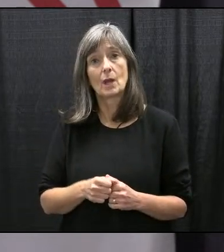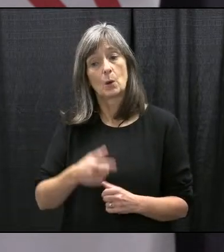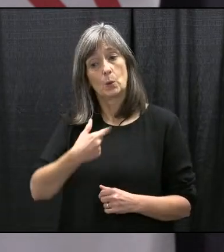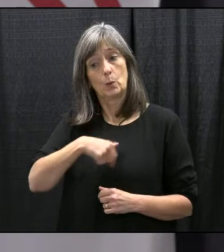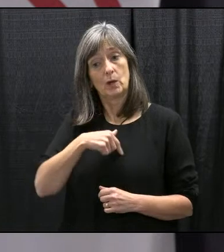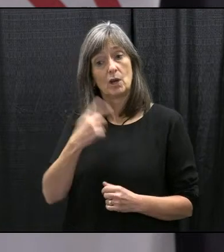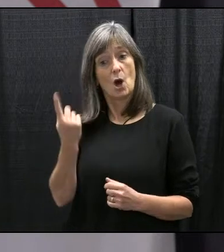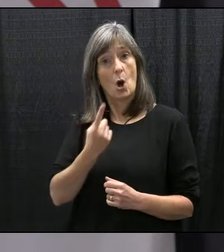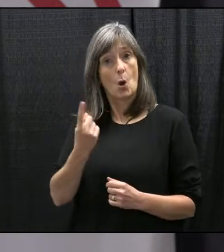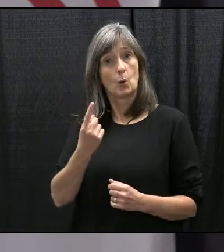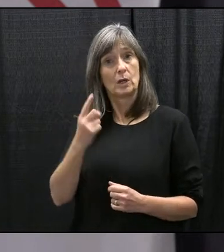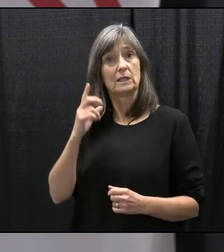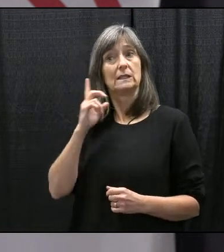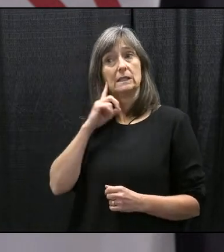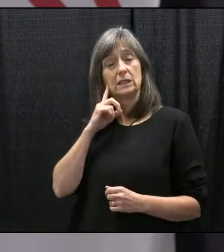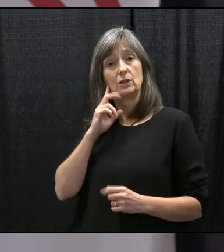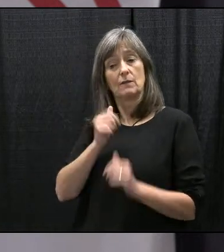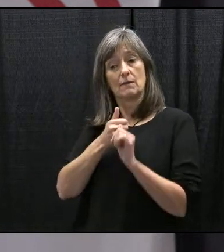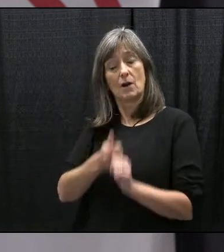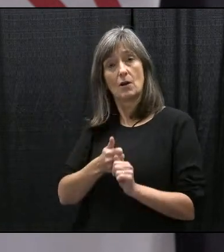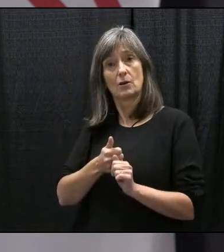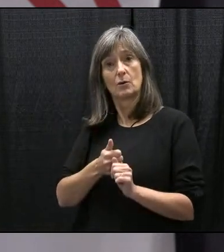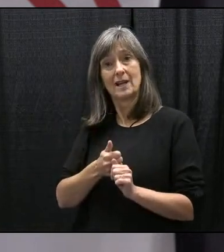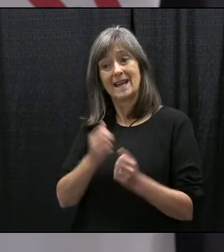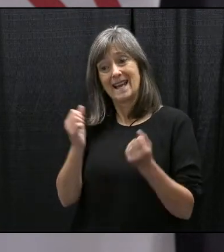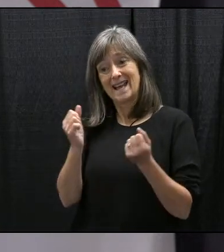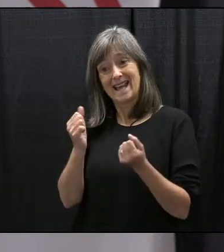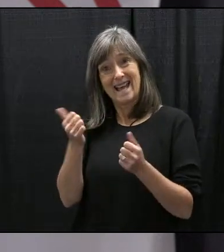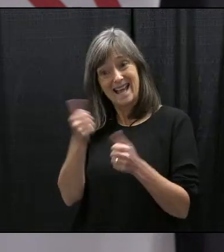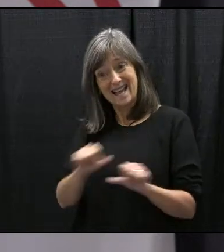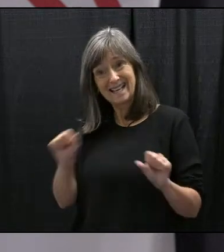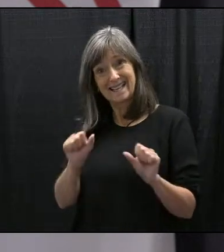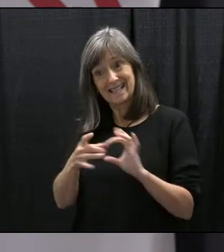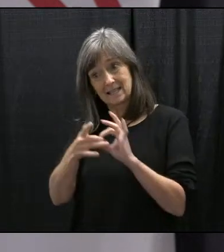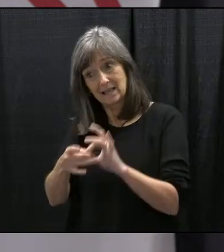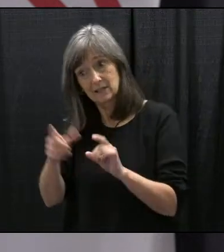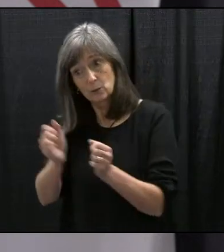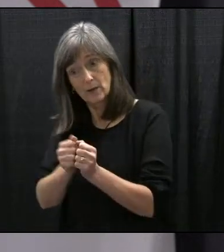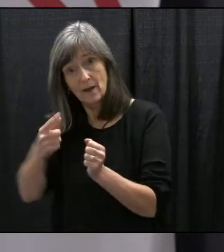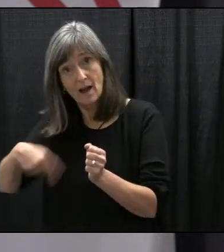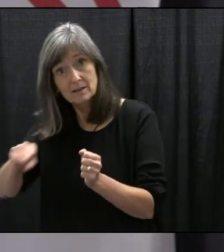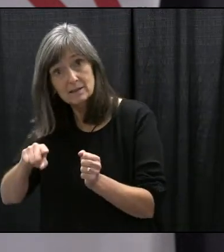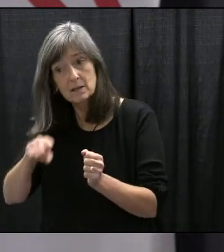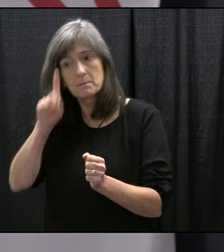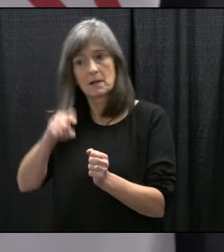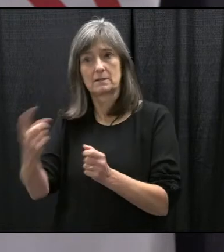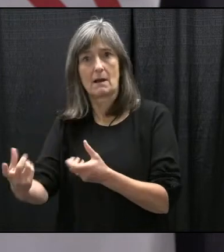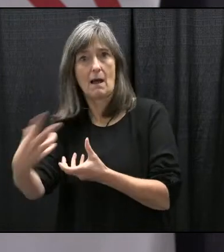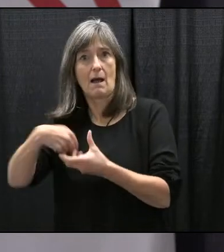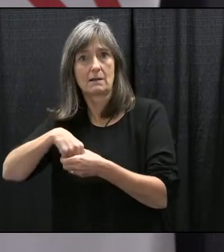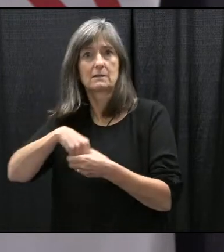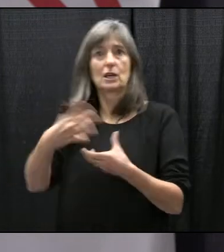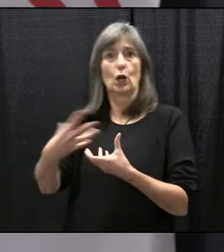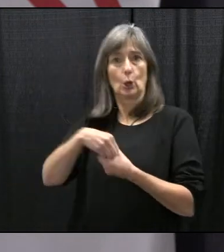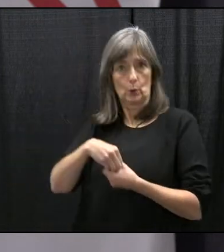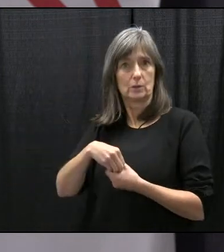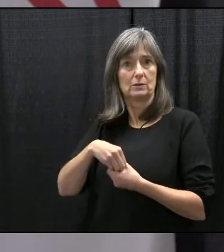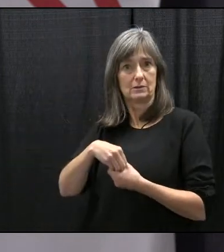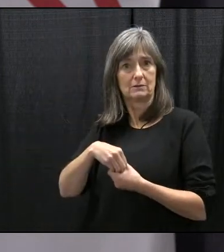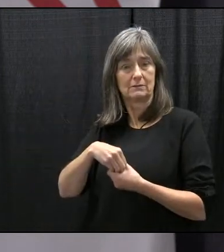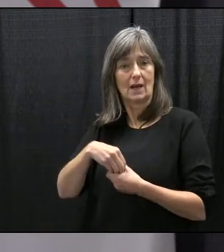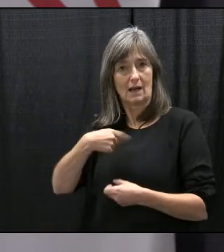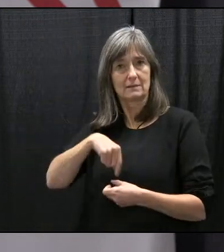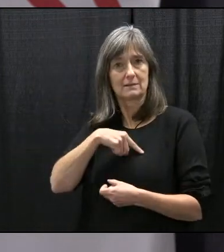us without us. There are many people and organizations that I would like to thank for being engaged in the development of this